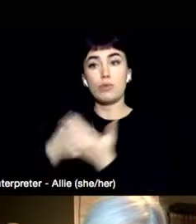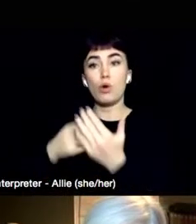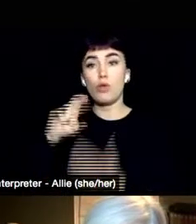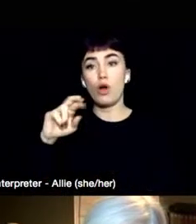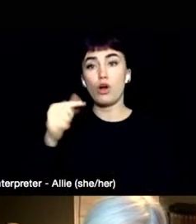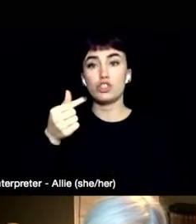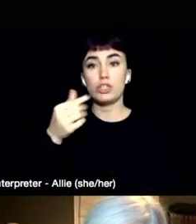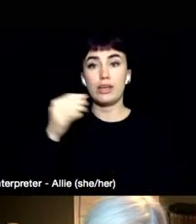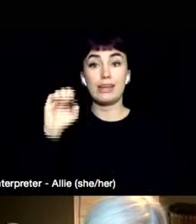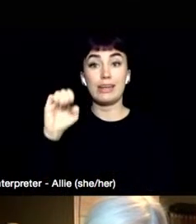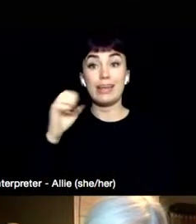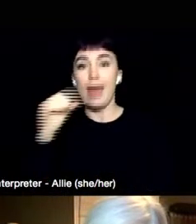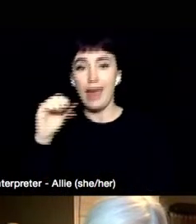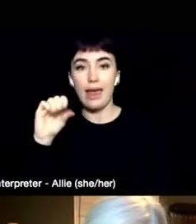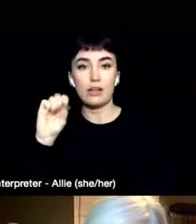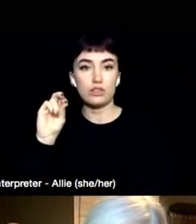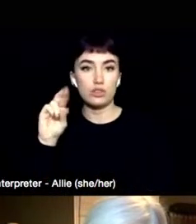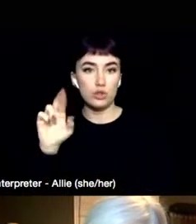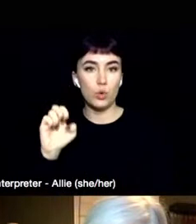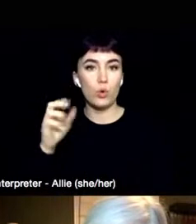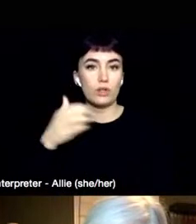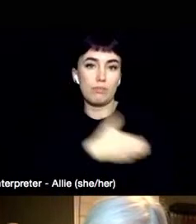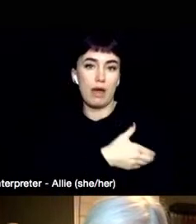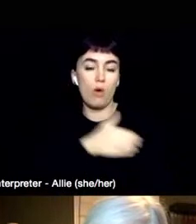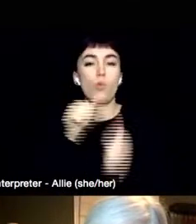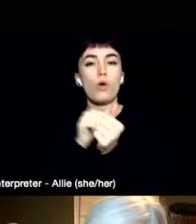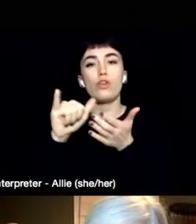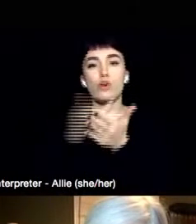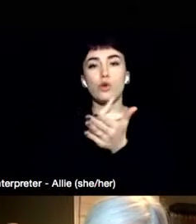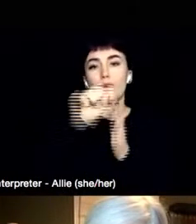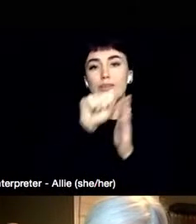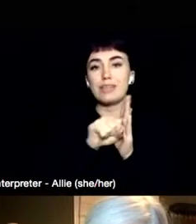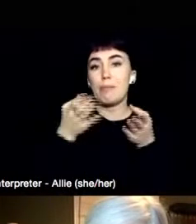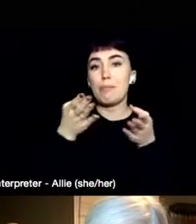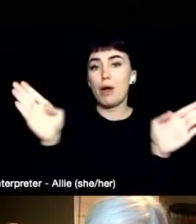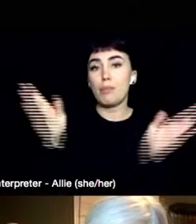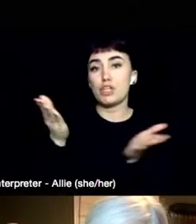Power with the New York State Public Service Commission.